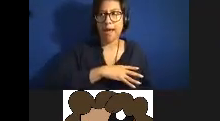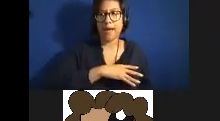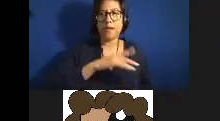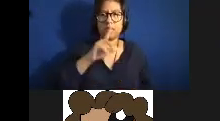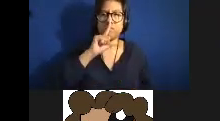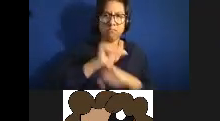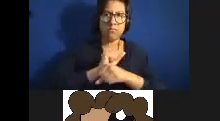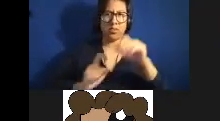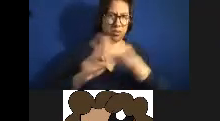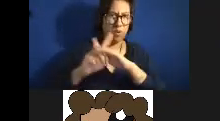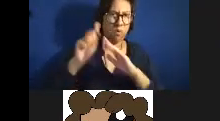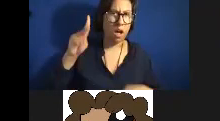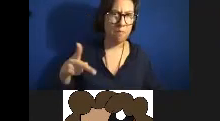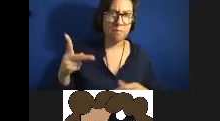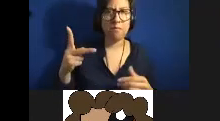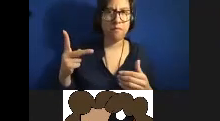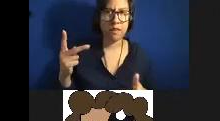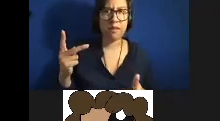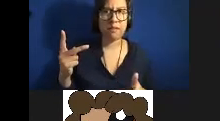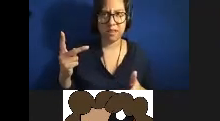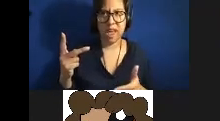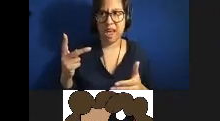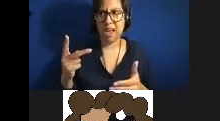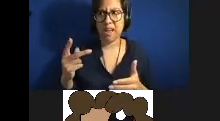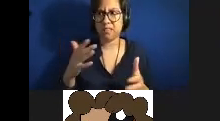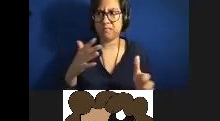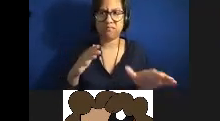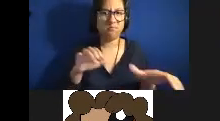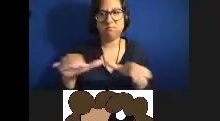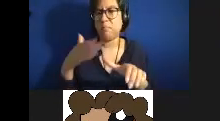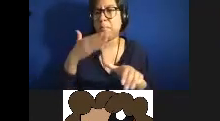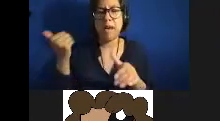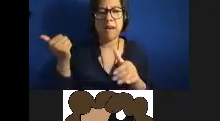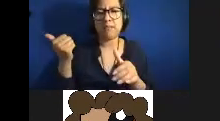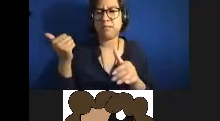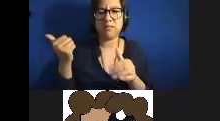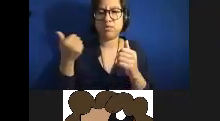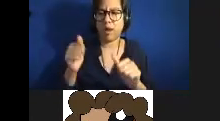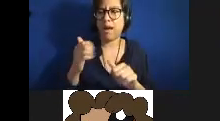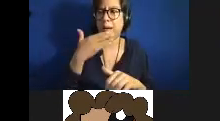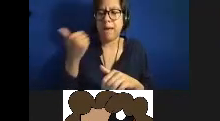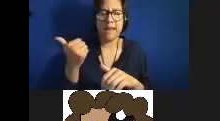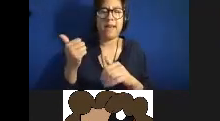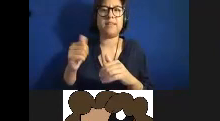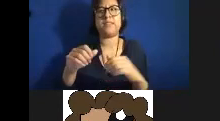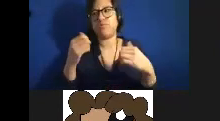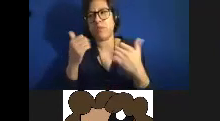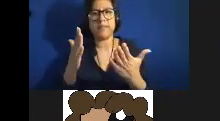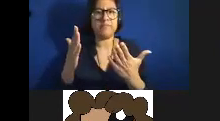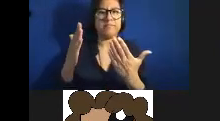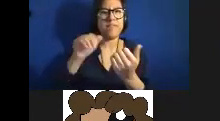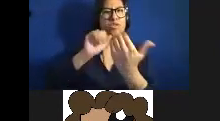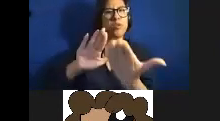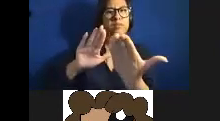and to show up and to do right, right, and to do gender justice, right, and do it as an